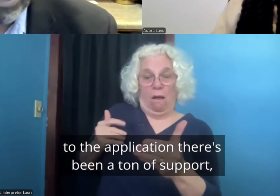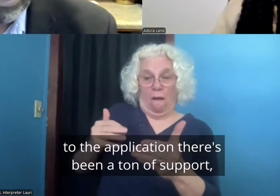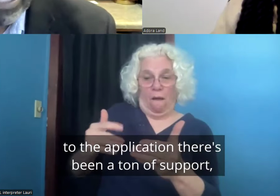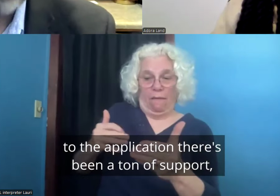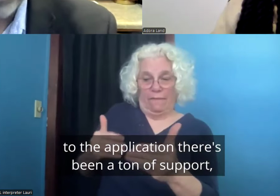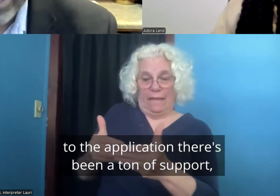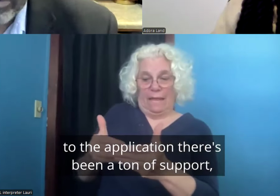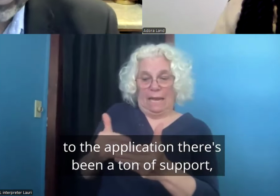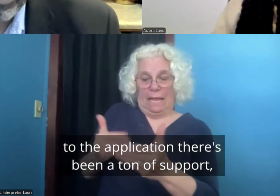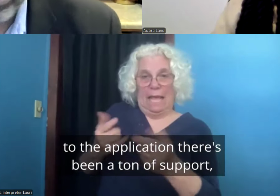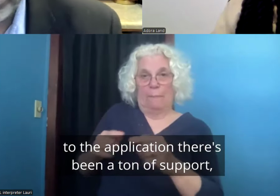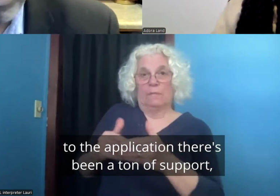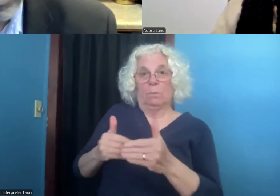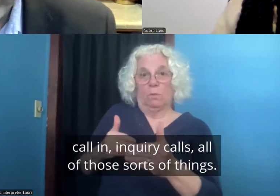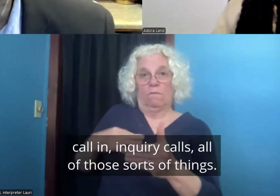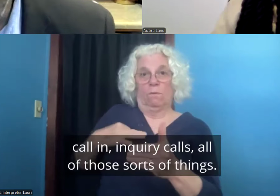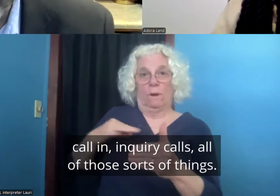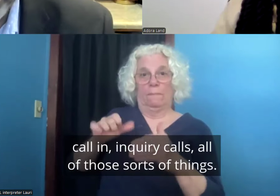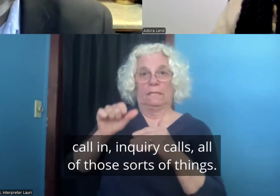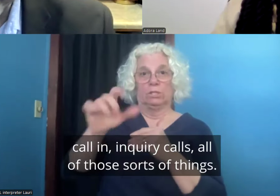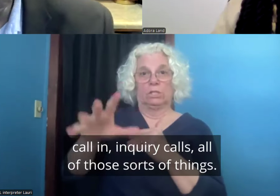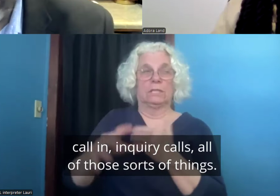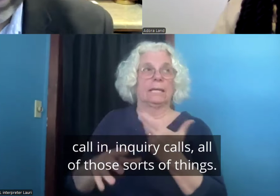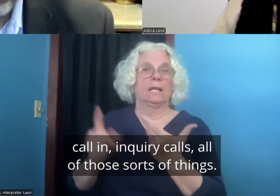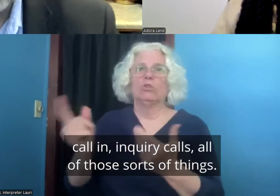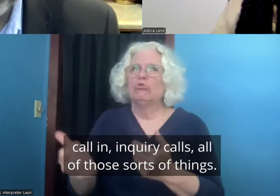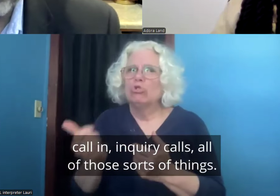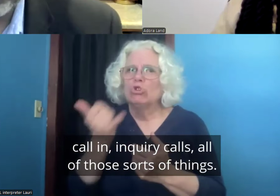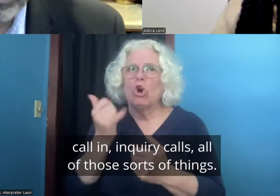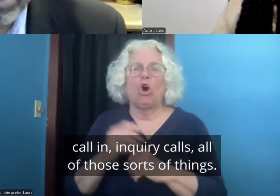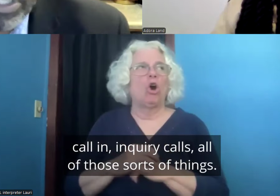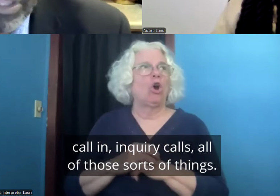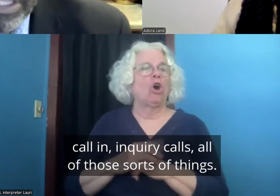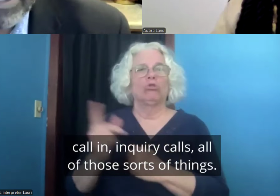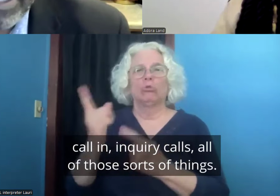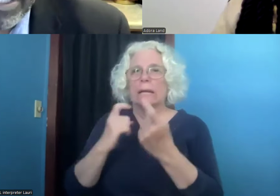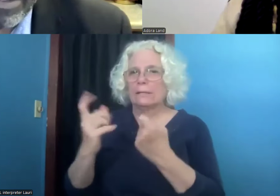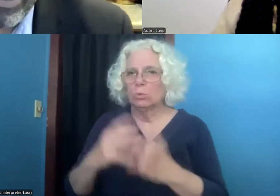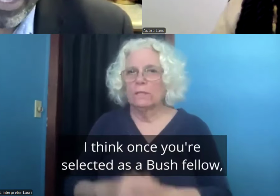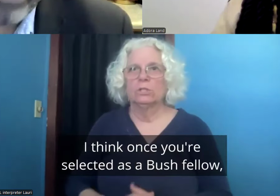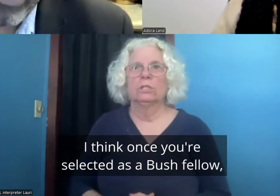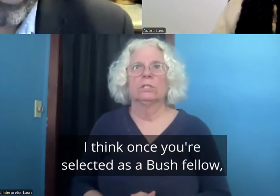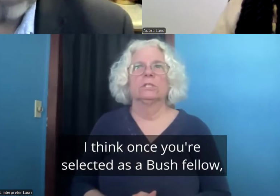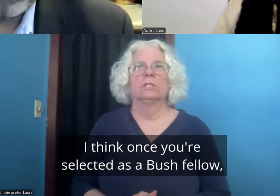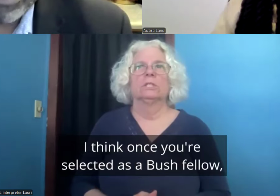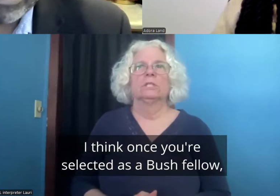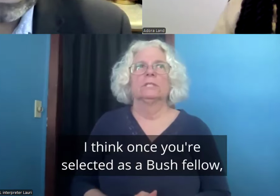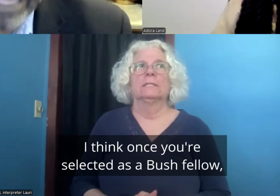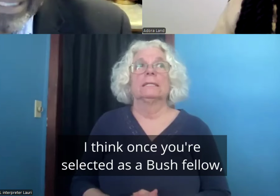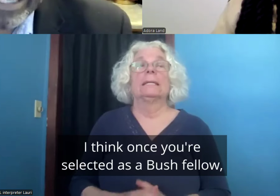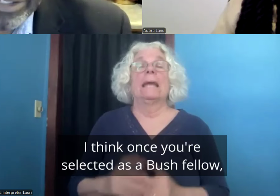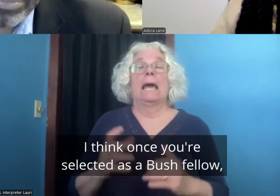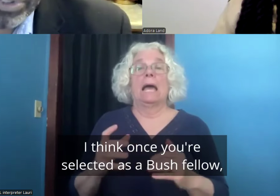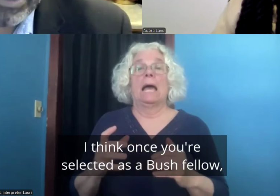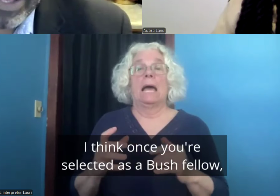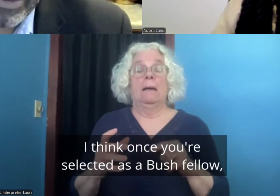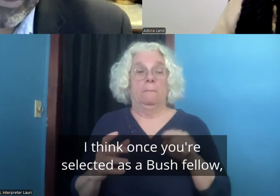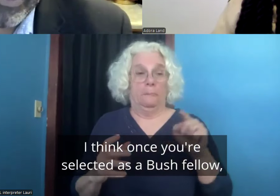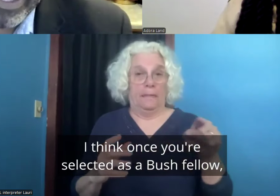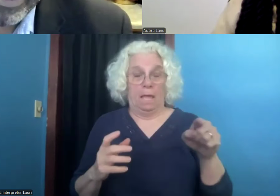been a ton of support, call in, inquiry calls, all of those sorts of things. I think once you're selected as a